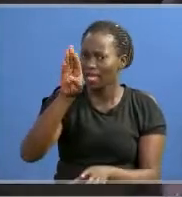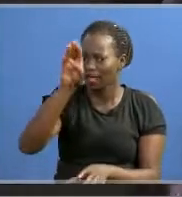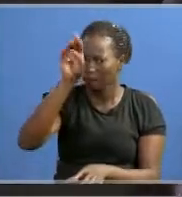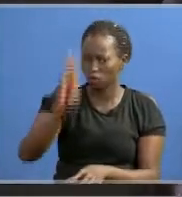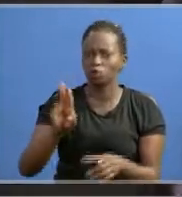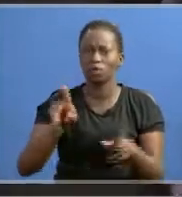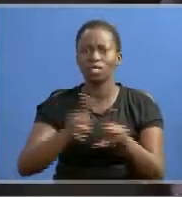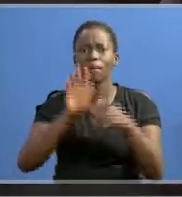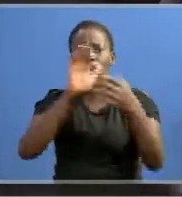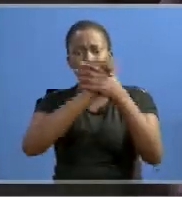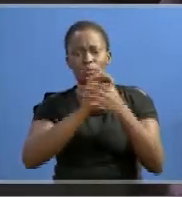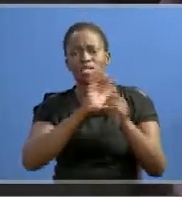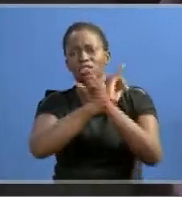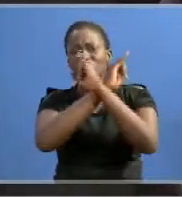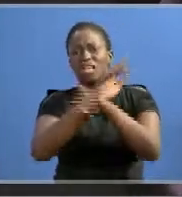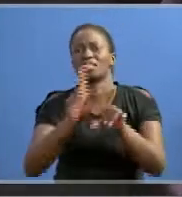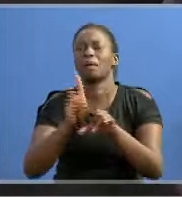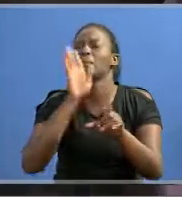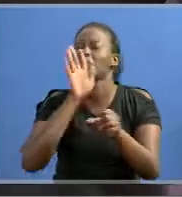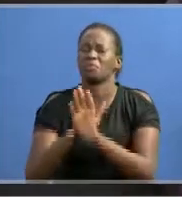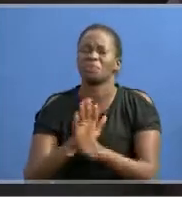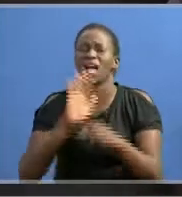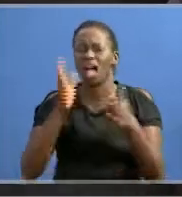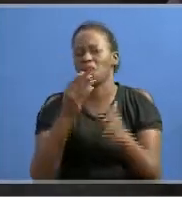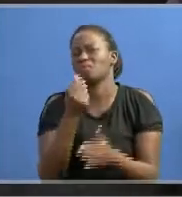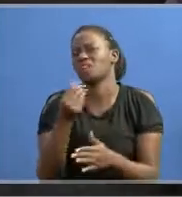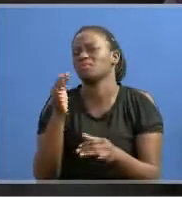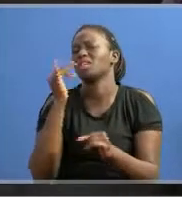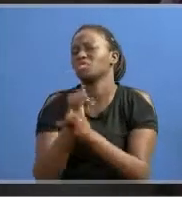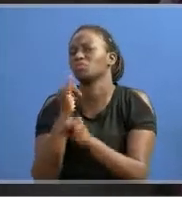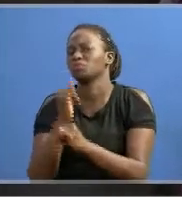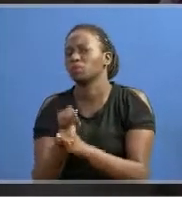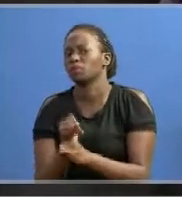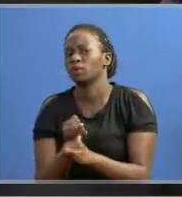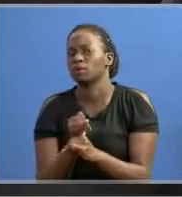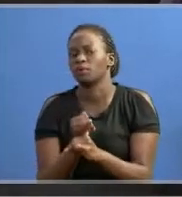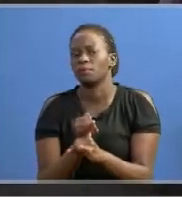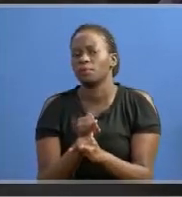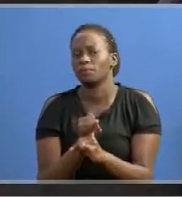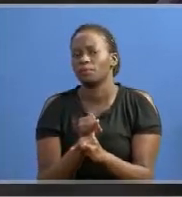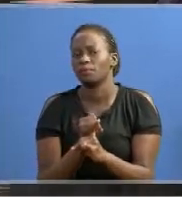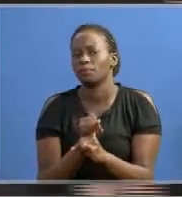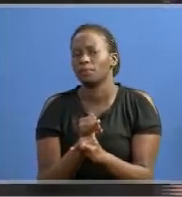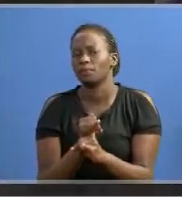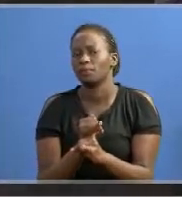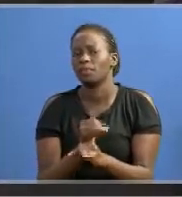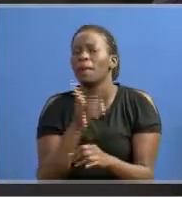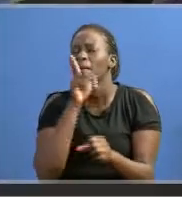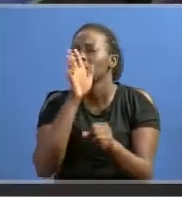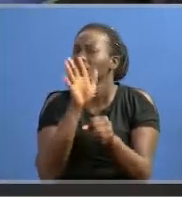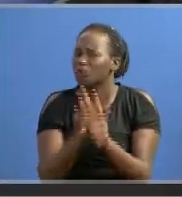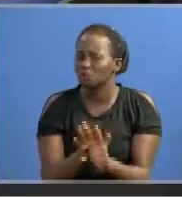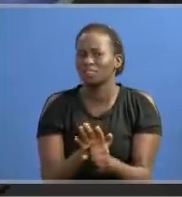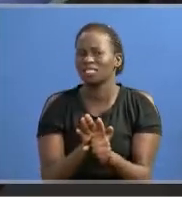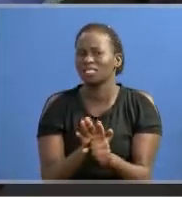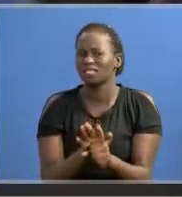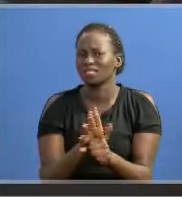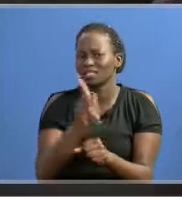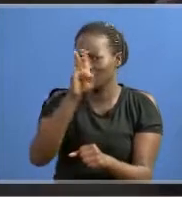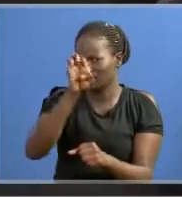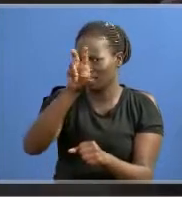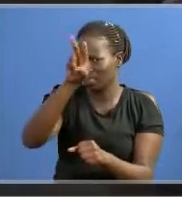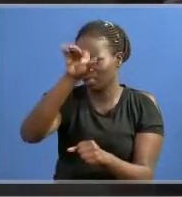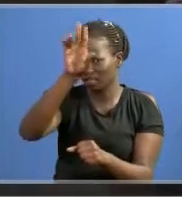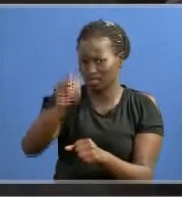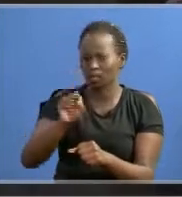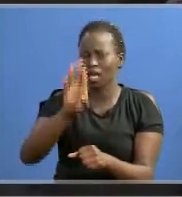Jubilee Insurance, and they are promising them thousands and millions of jobs. And the Jubilee Insurance, Kevin Mubadi